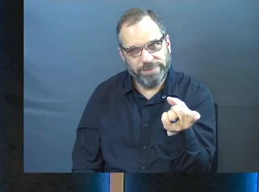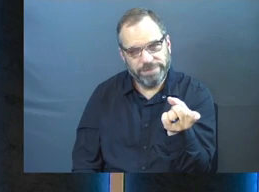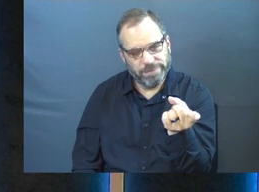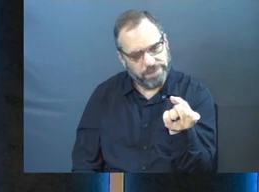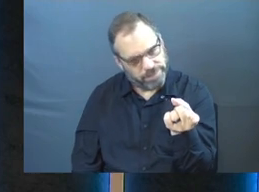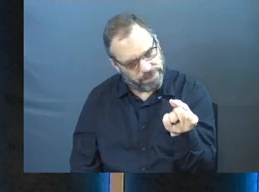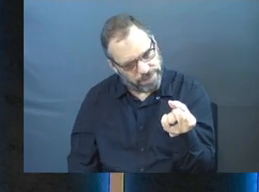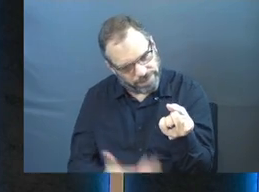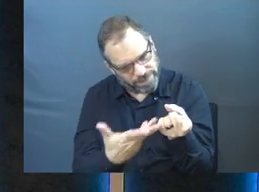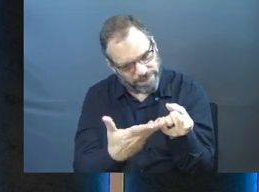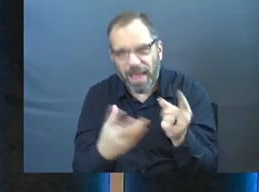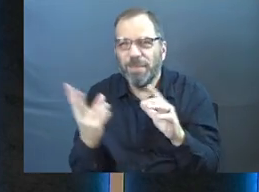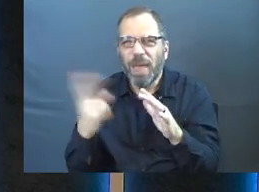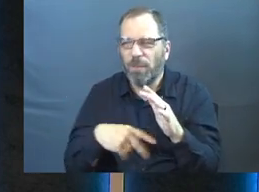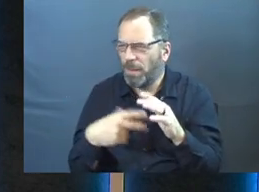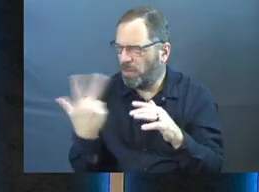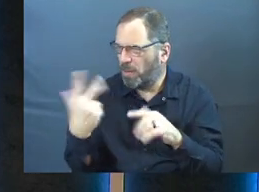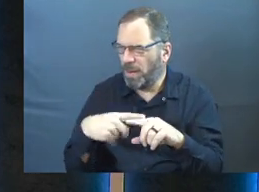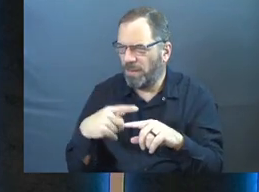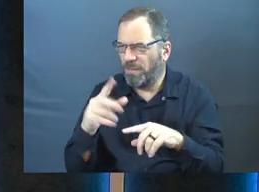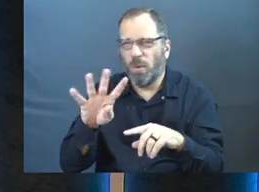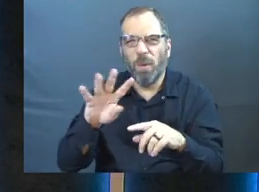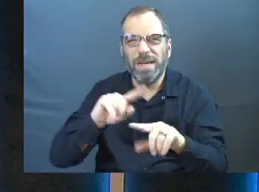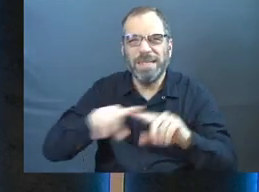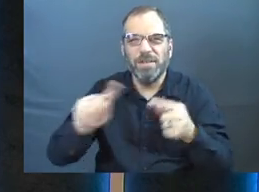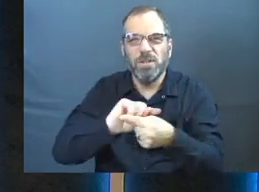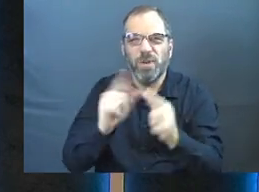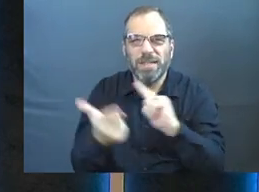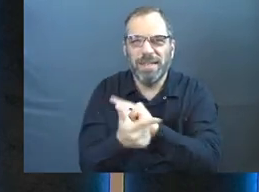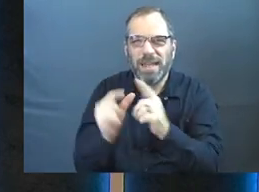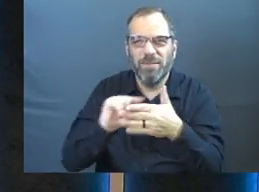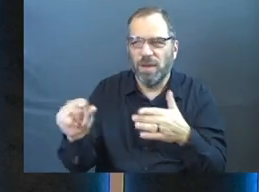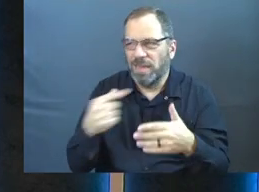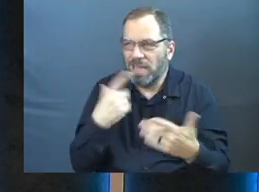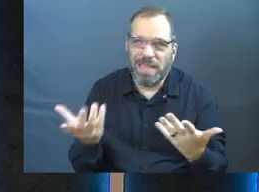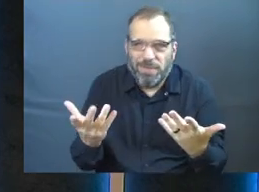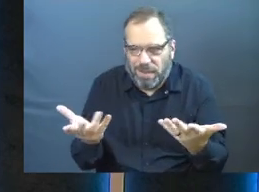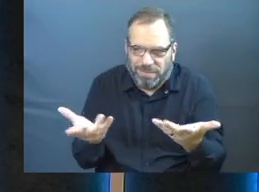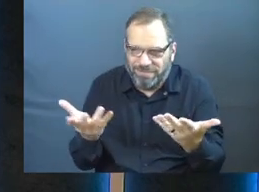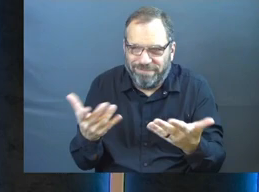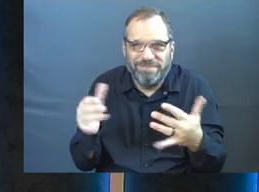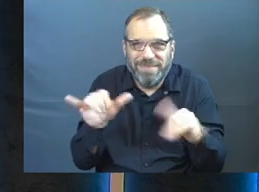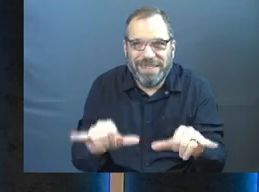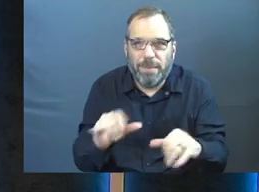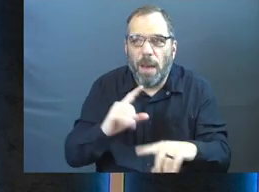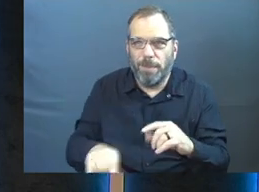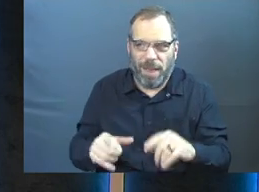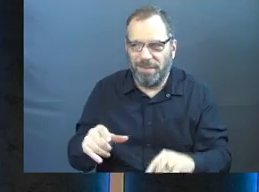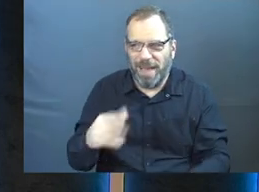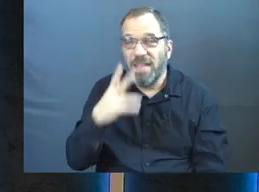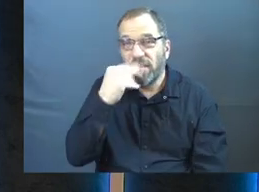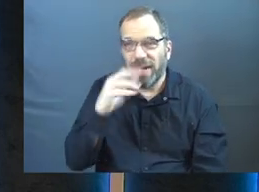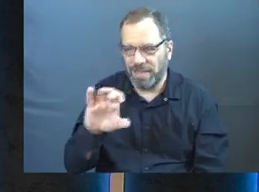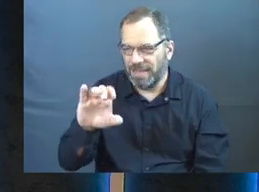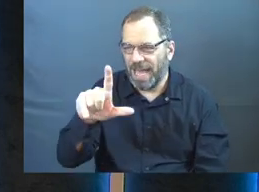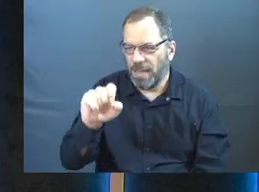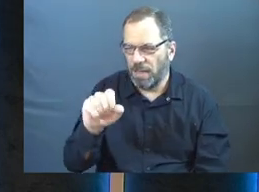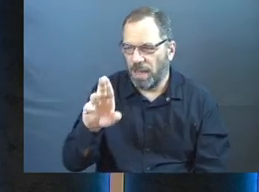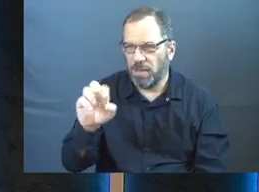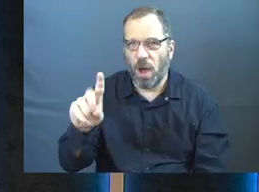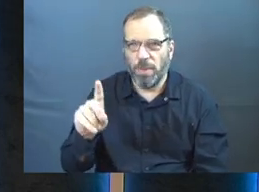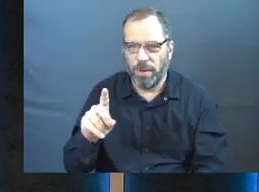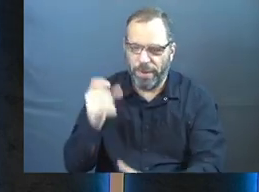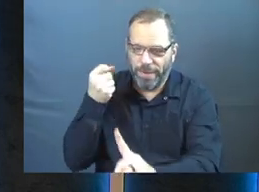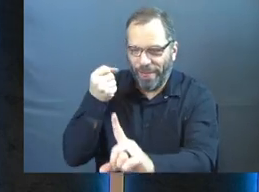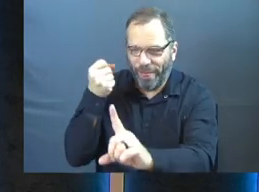Now, I think I read about 3 or 4 different translations of that verse. They all basically say the same thing, but this was the funniest. That's why you got